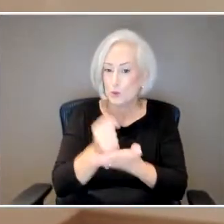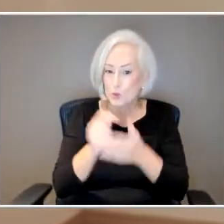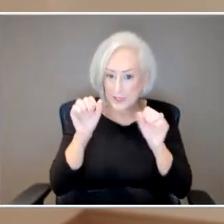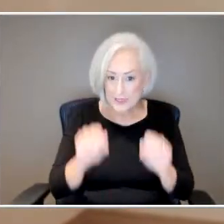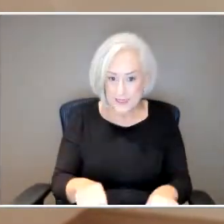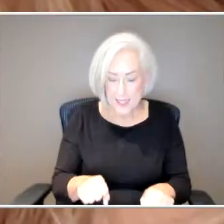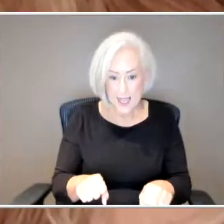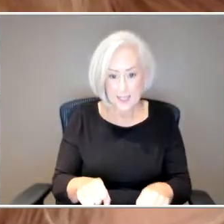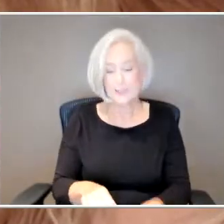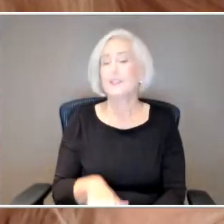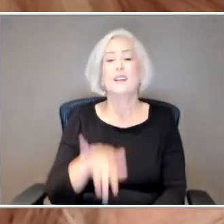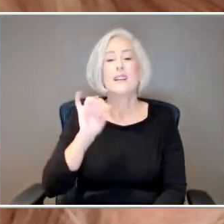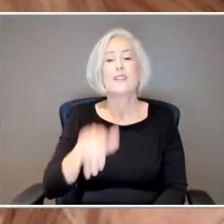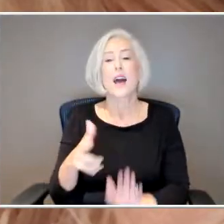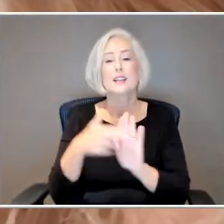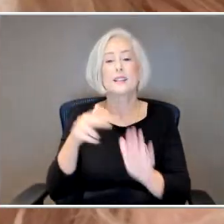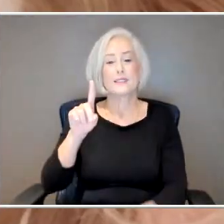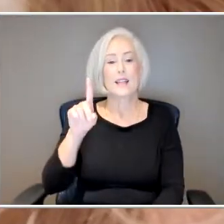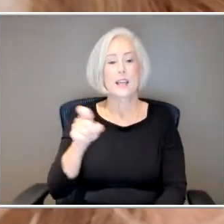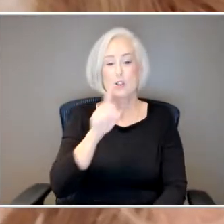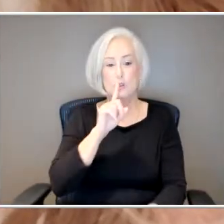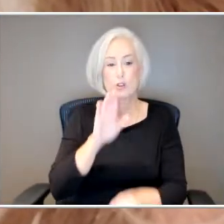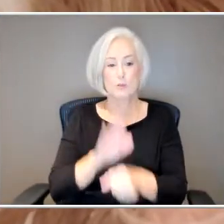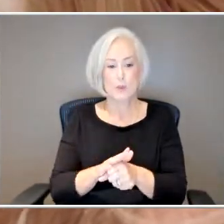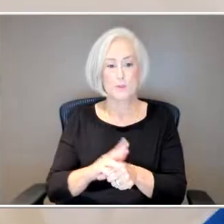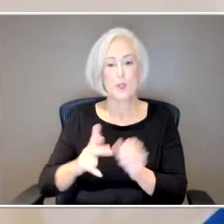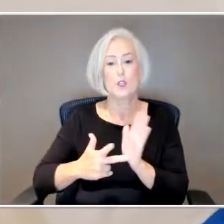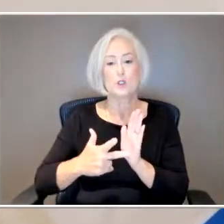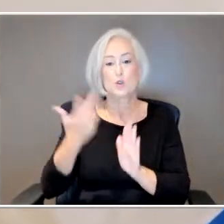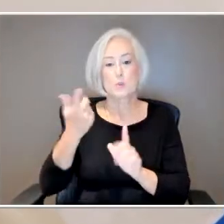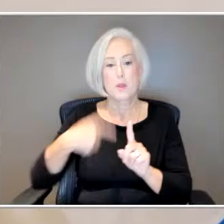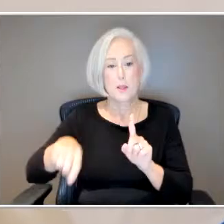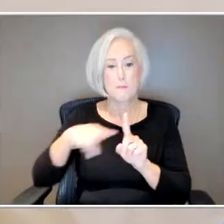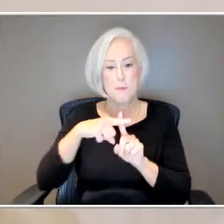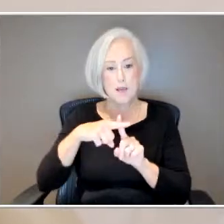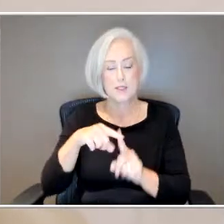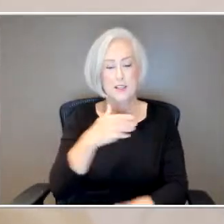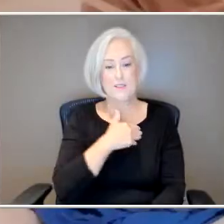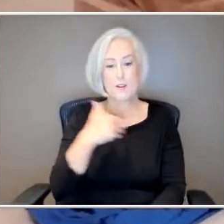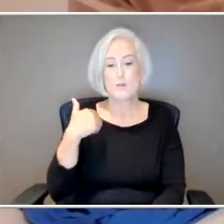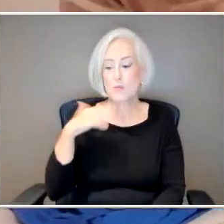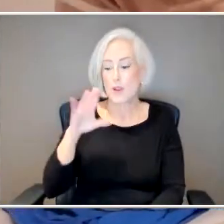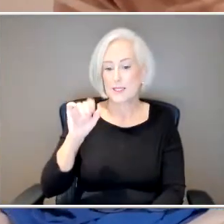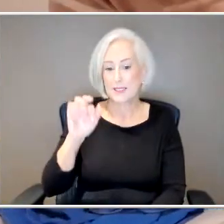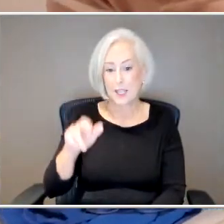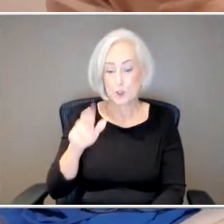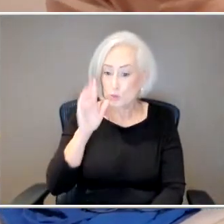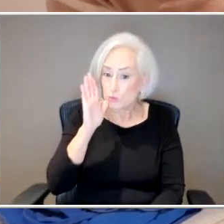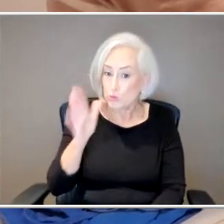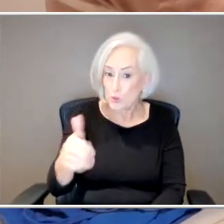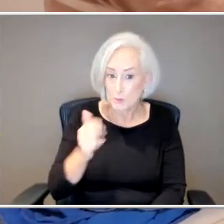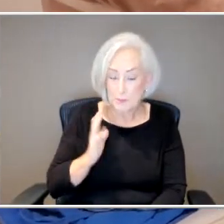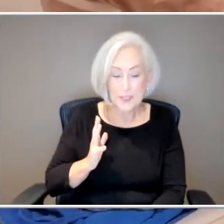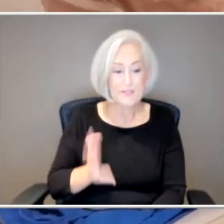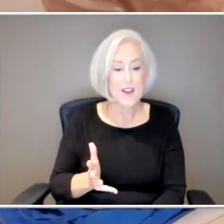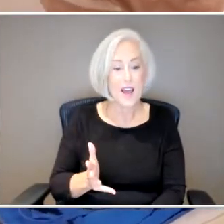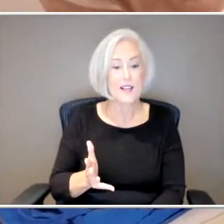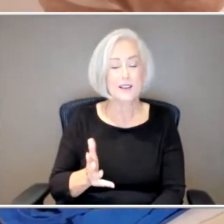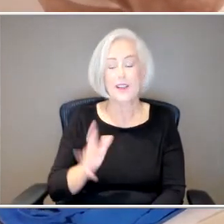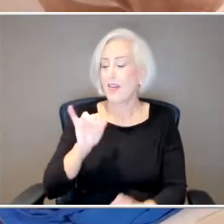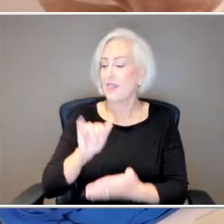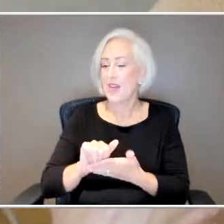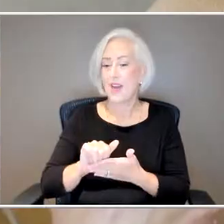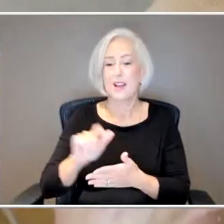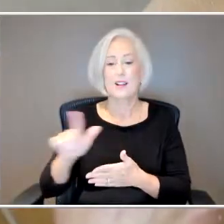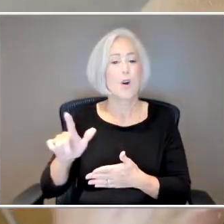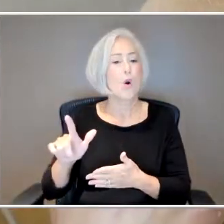was confirmed, triple positive breast cancer, "You're going to be okay," is all Kerrie and her husband Scott needed to